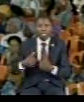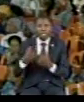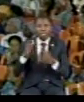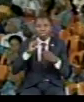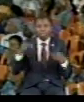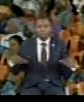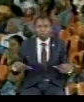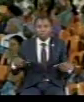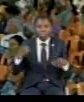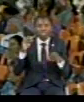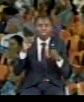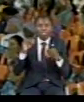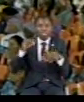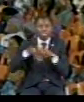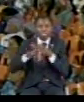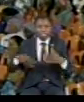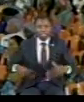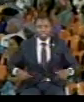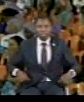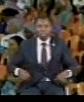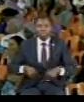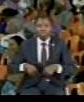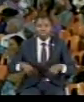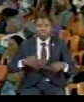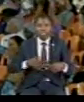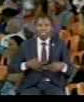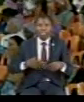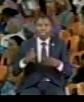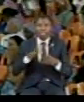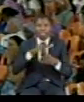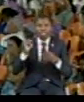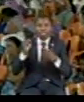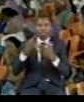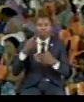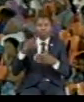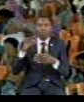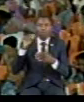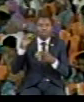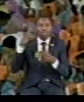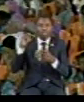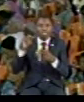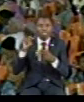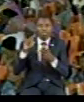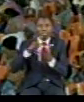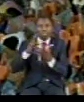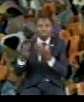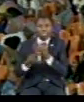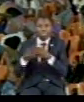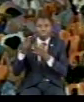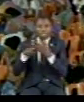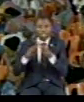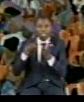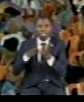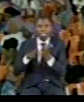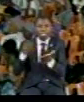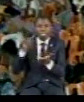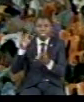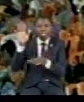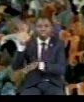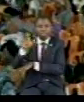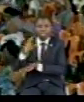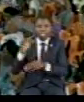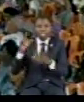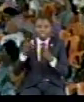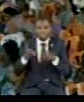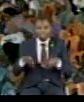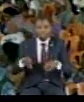tummy that commenced before the program started this evening. However, during the prayer of the man of God,